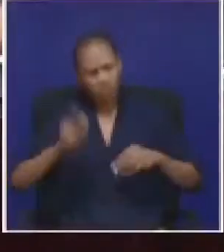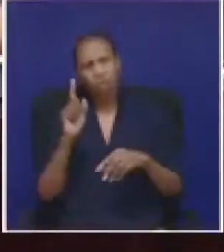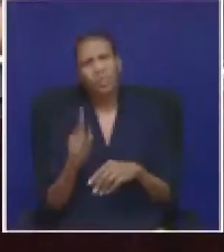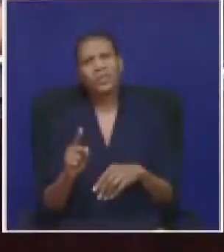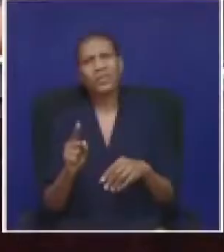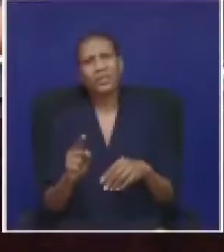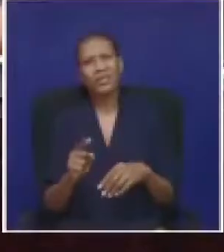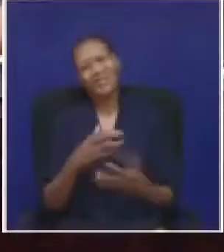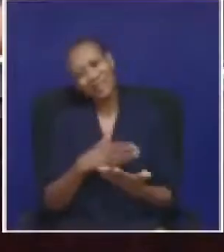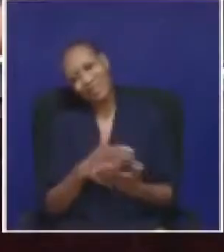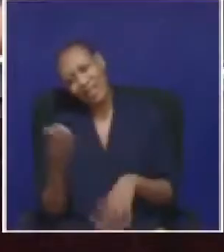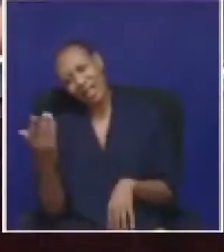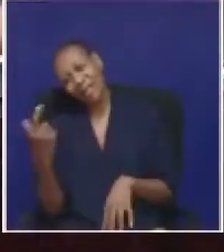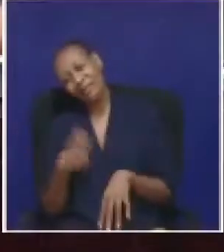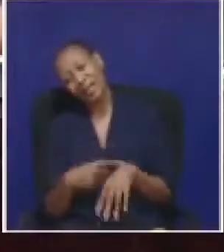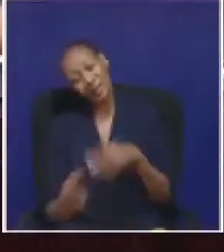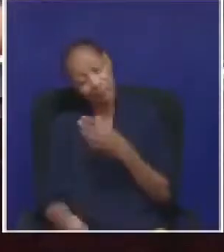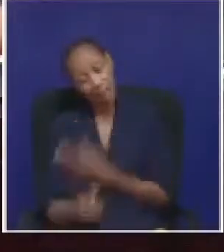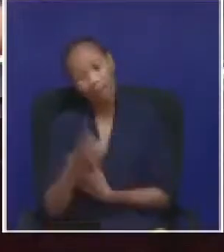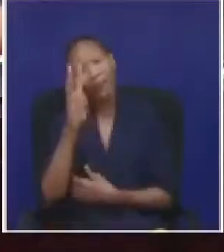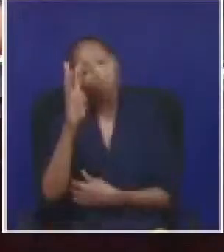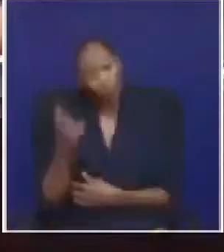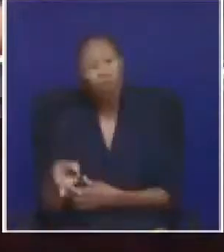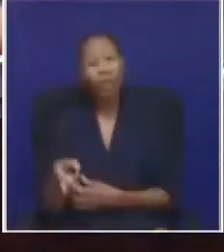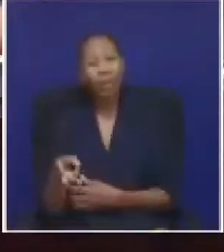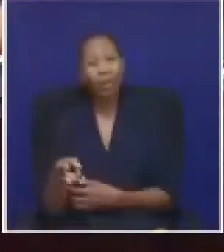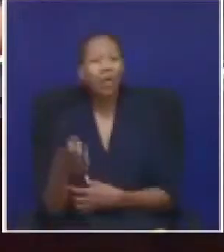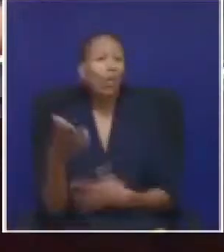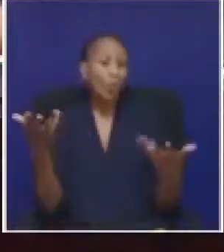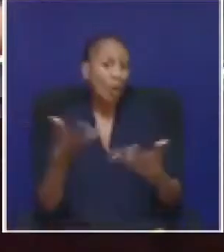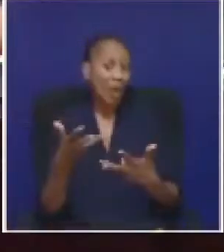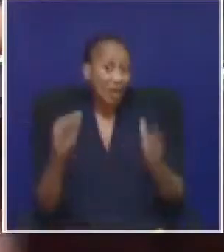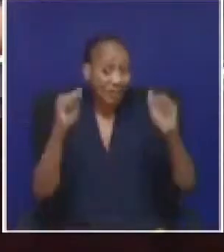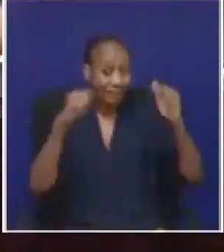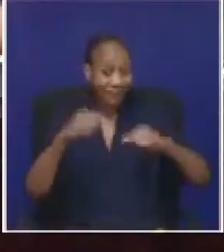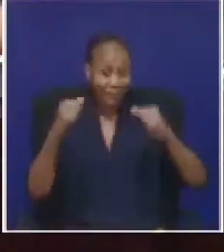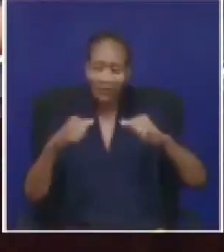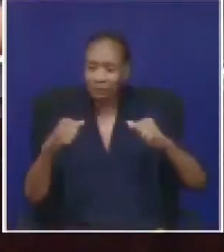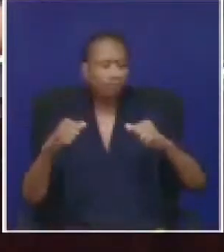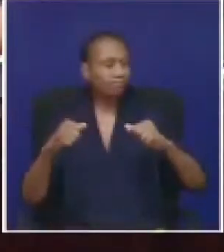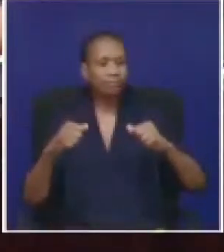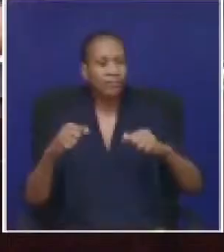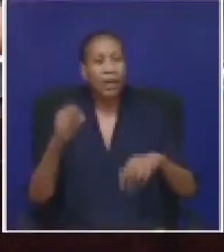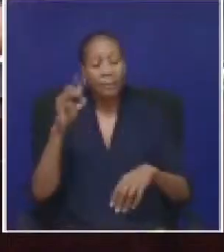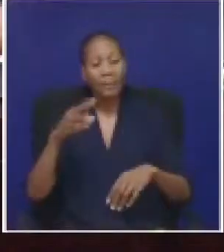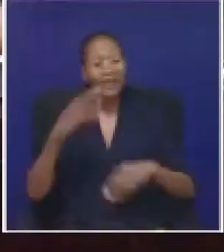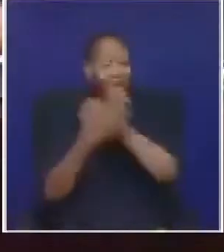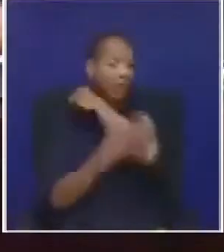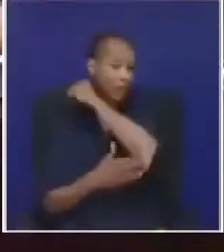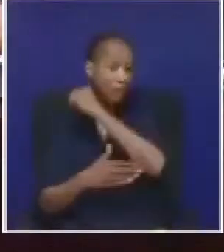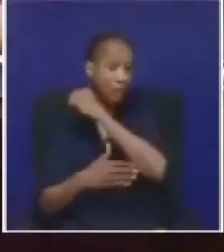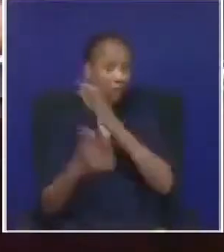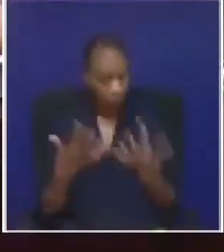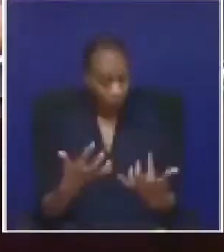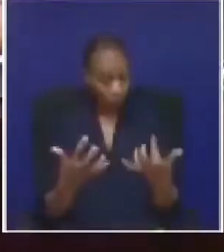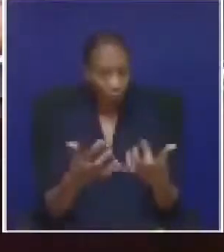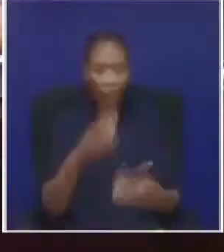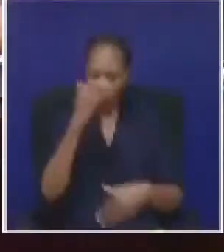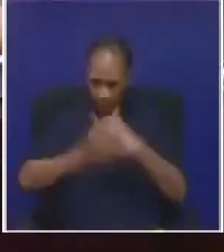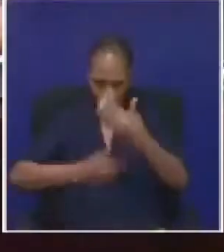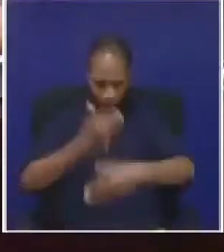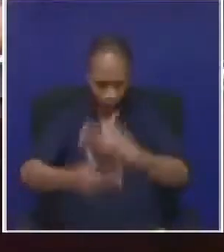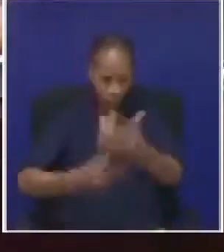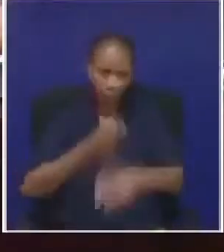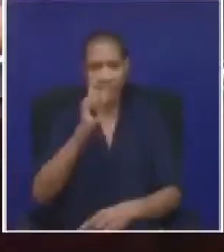will be instances where we agree to disagree, but the country must move forward.